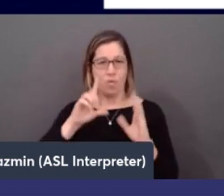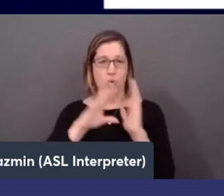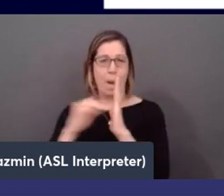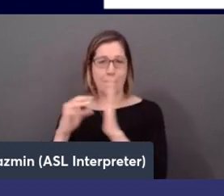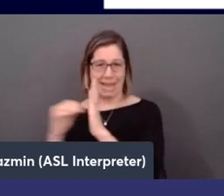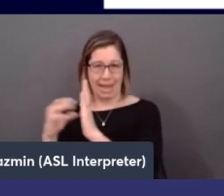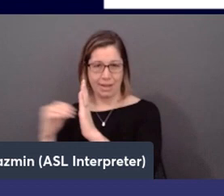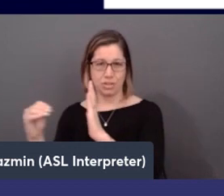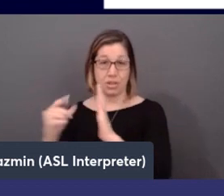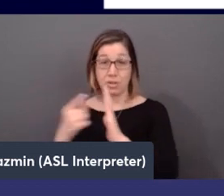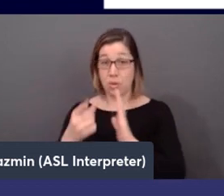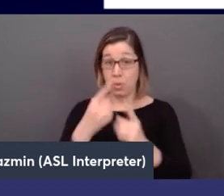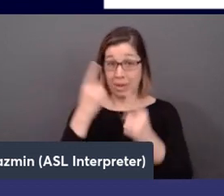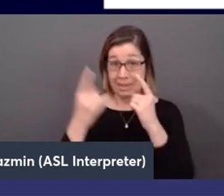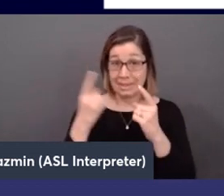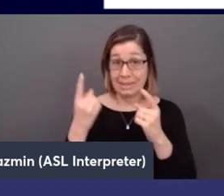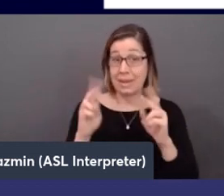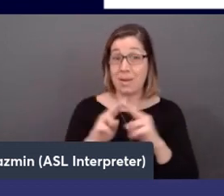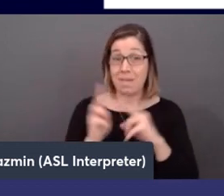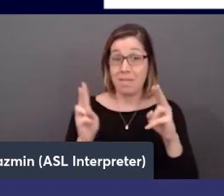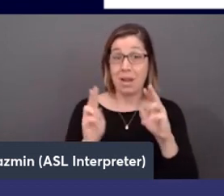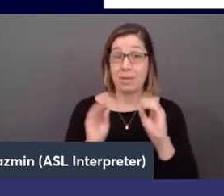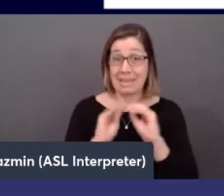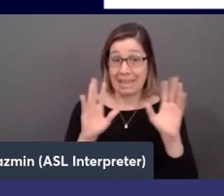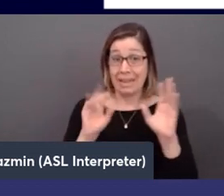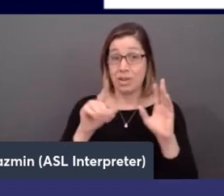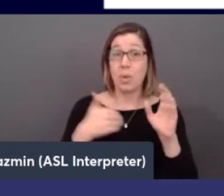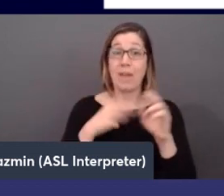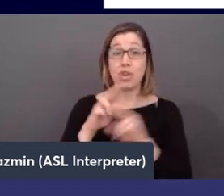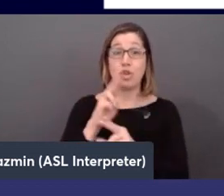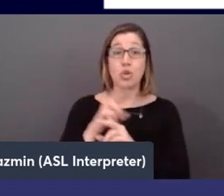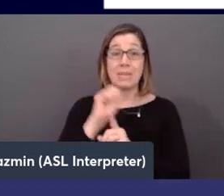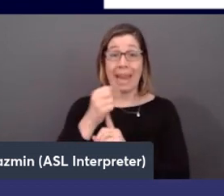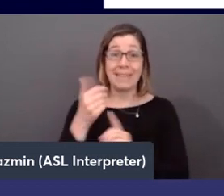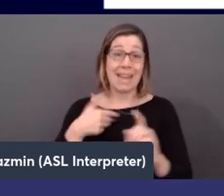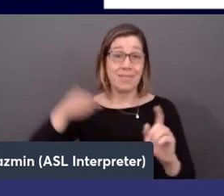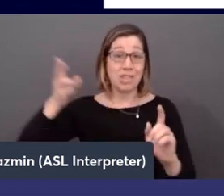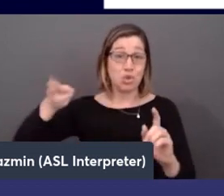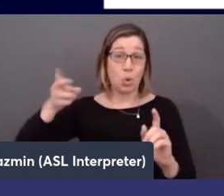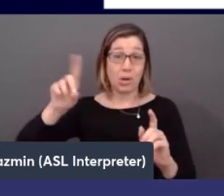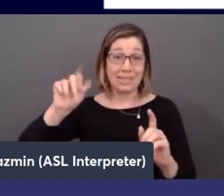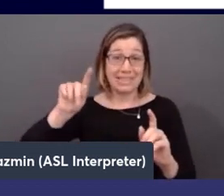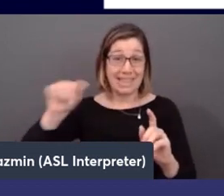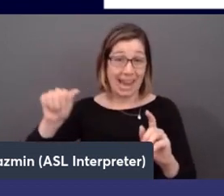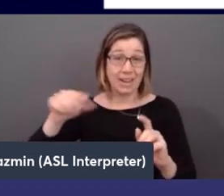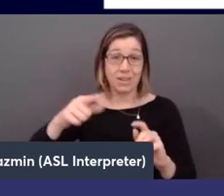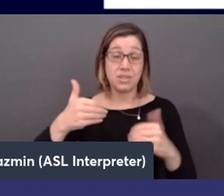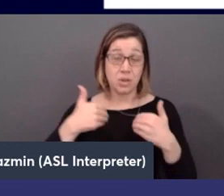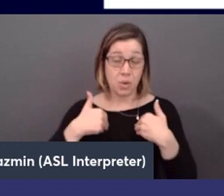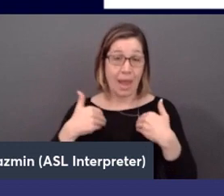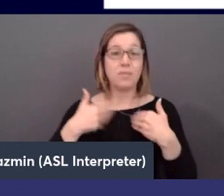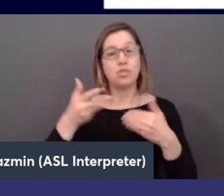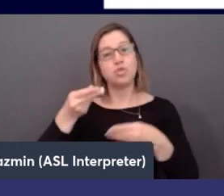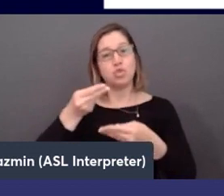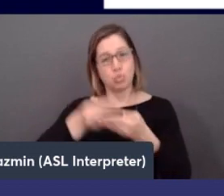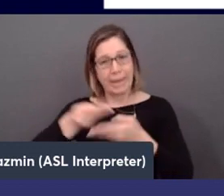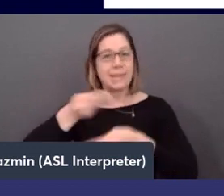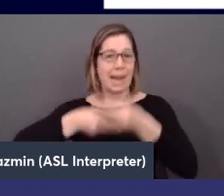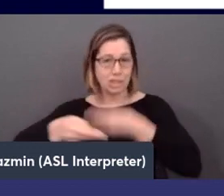It's very clear, for example, when you have a use case that has historical data. So you have like transactions,